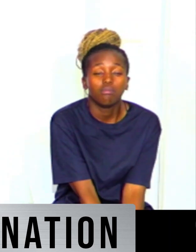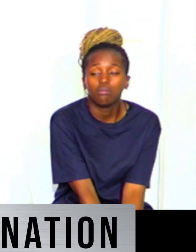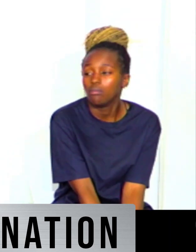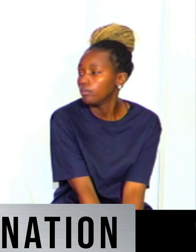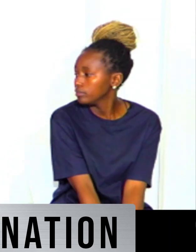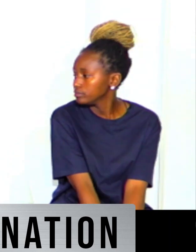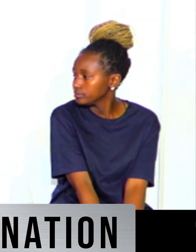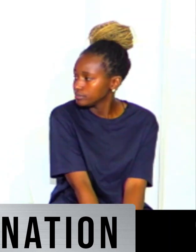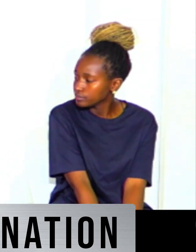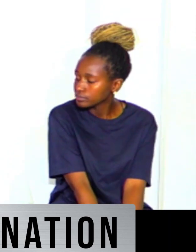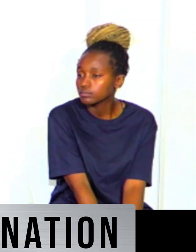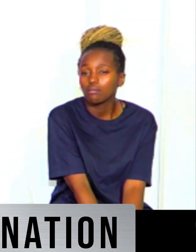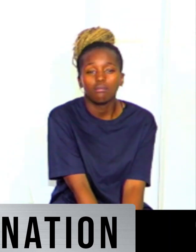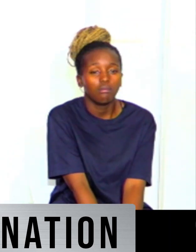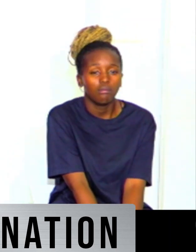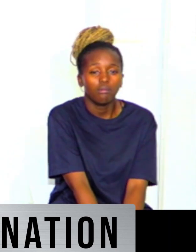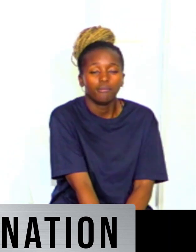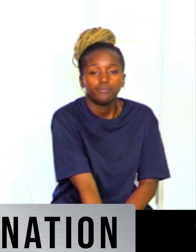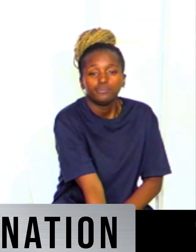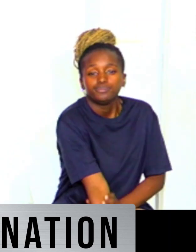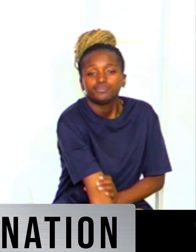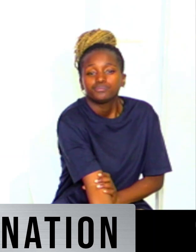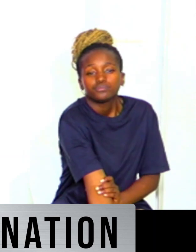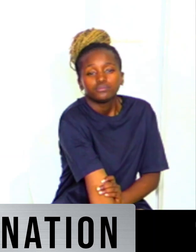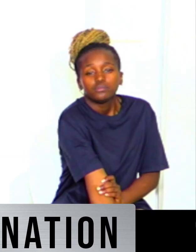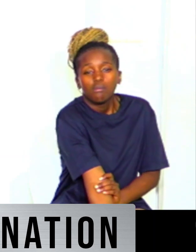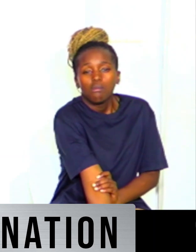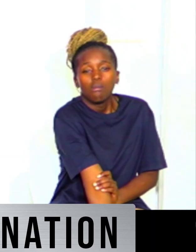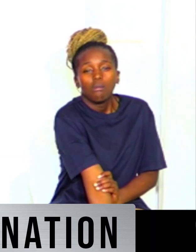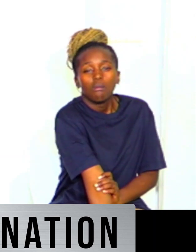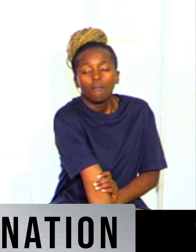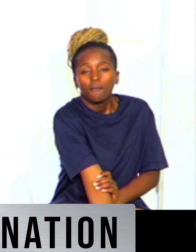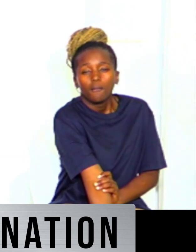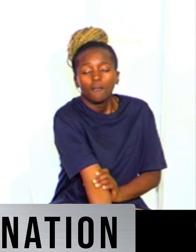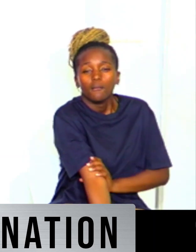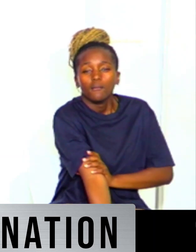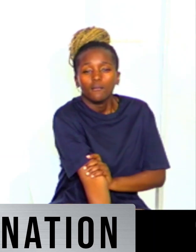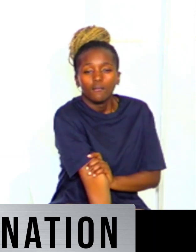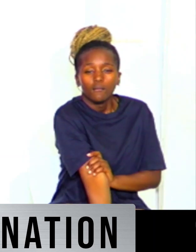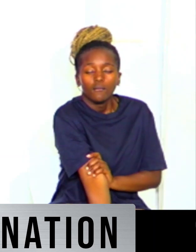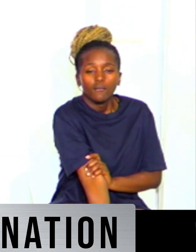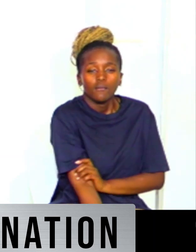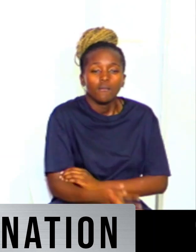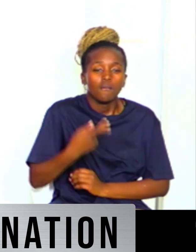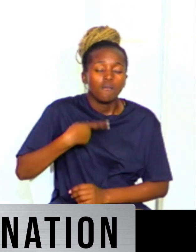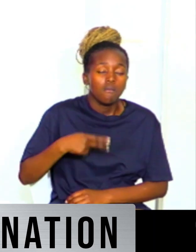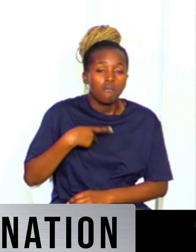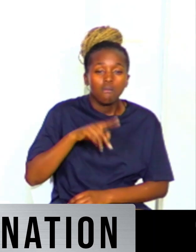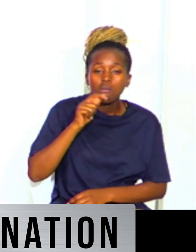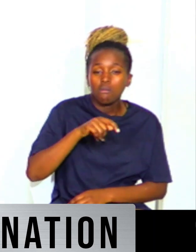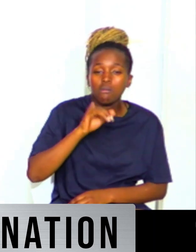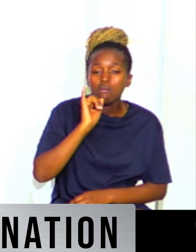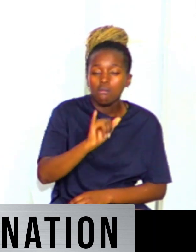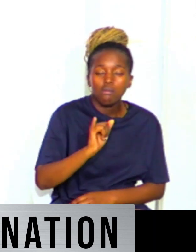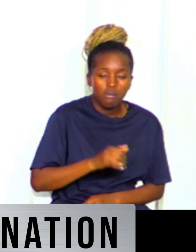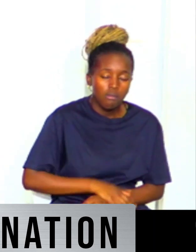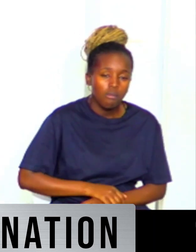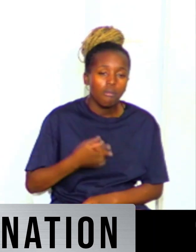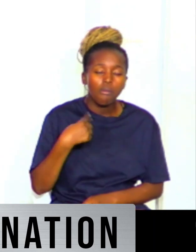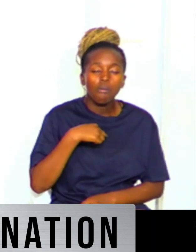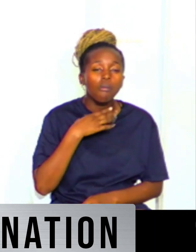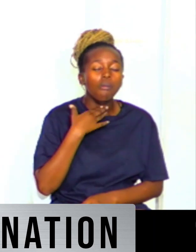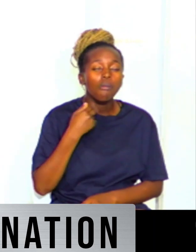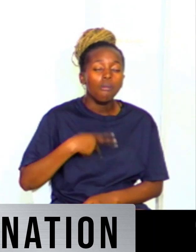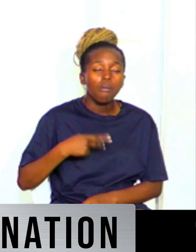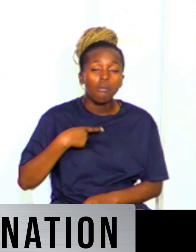to own up to whatever that he said. Yes. Because they need it. We need people to champion